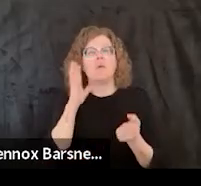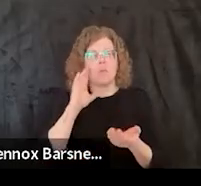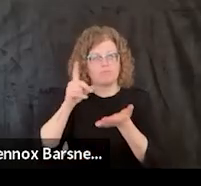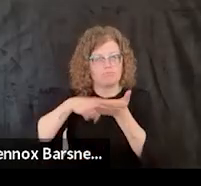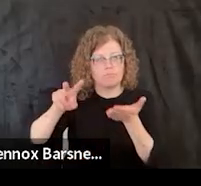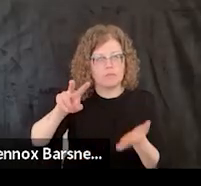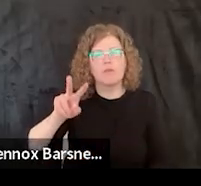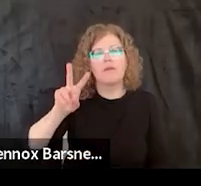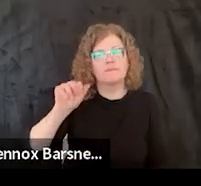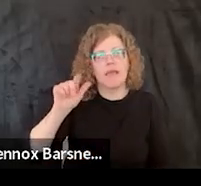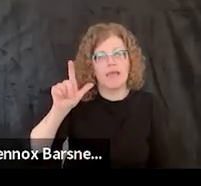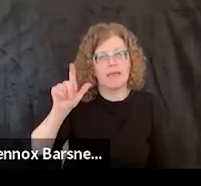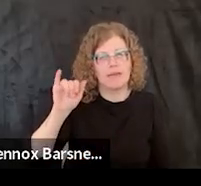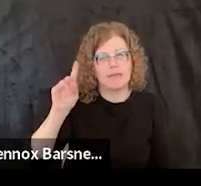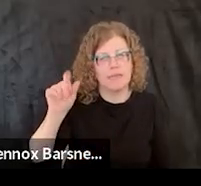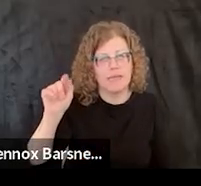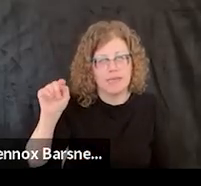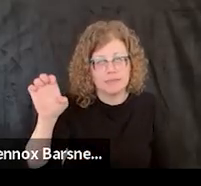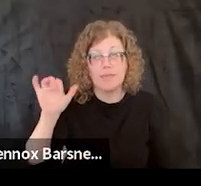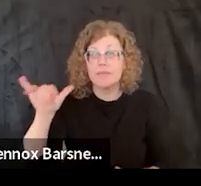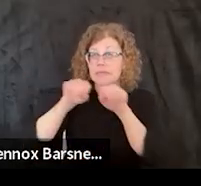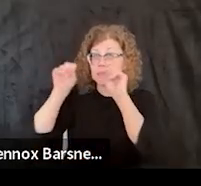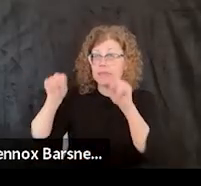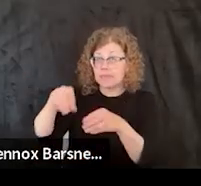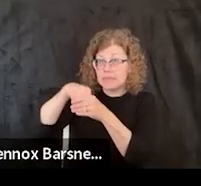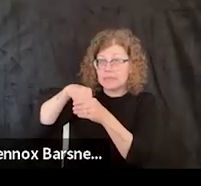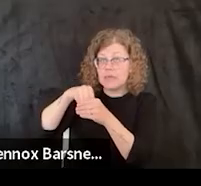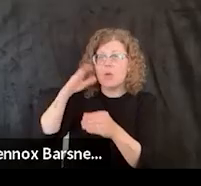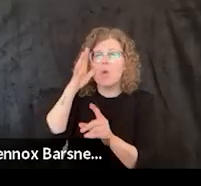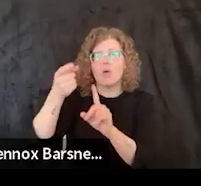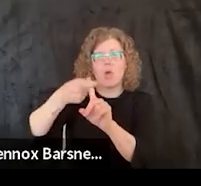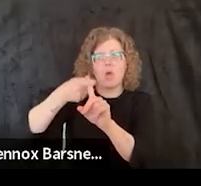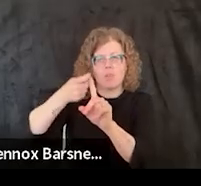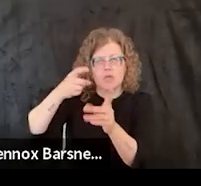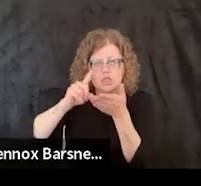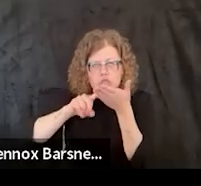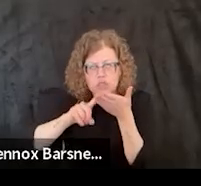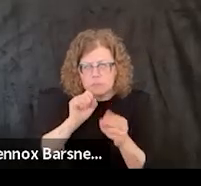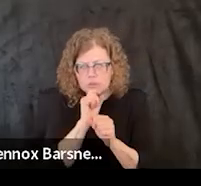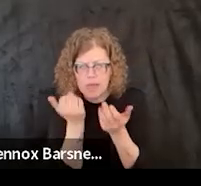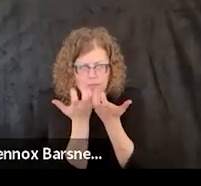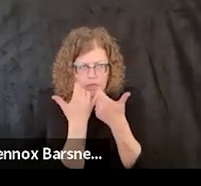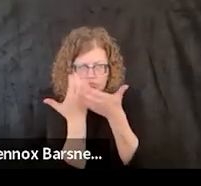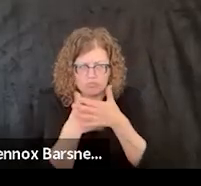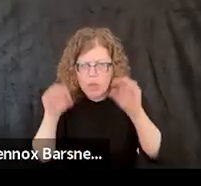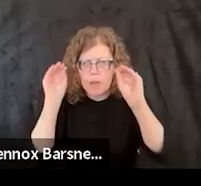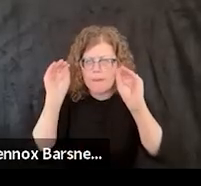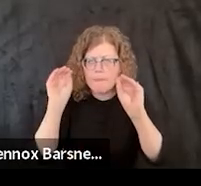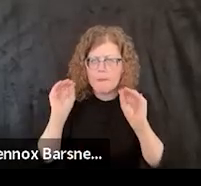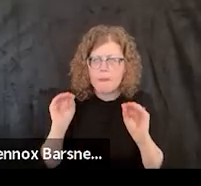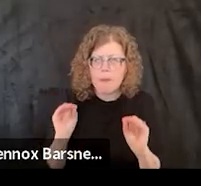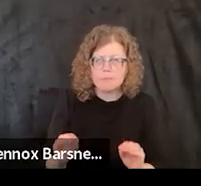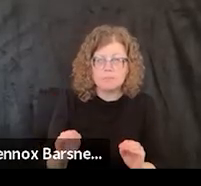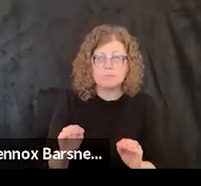missing any mandatory information. Once everything looks good to go, you can hit Submit before the stated